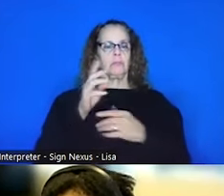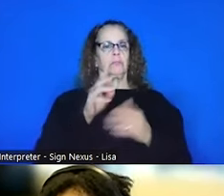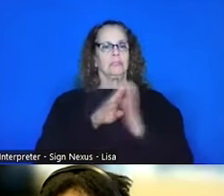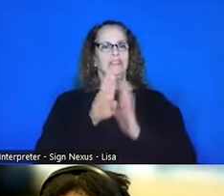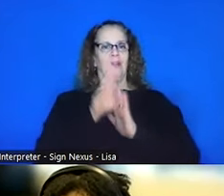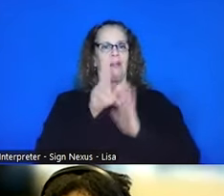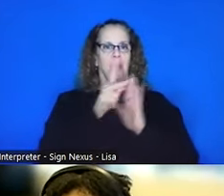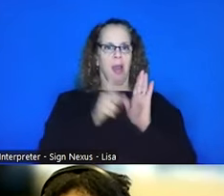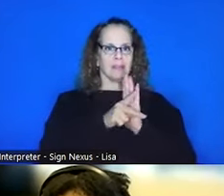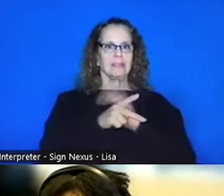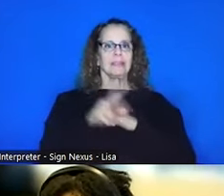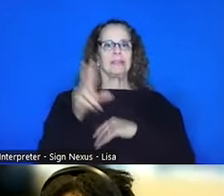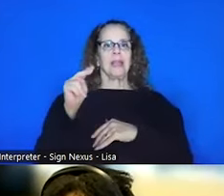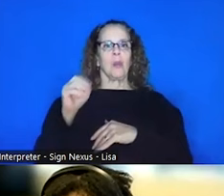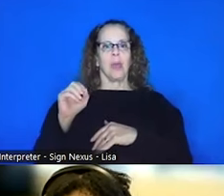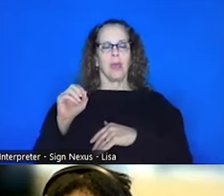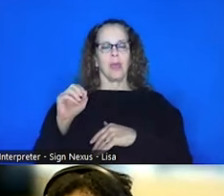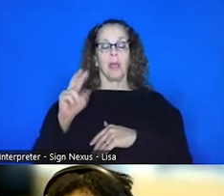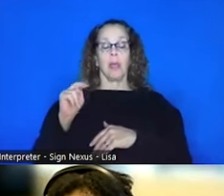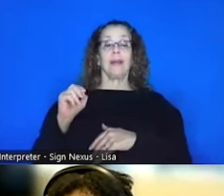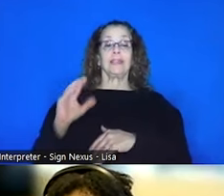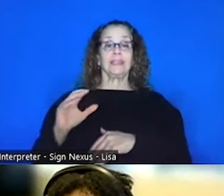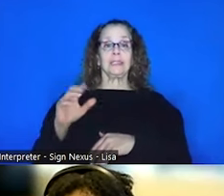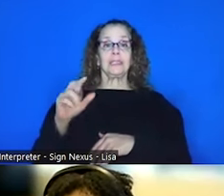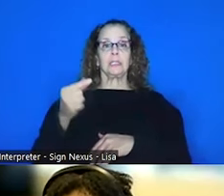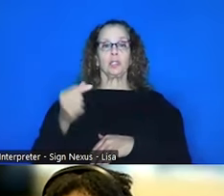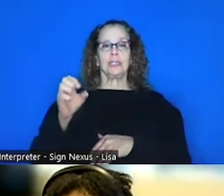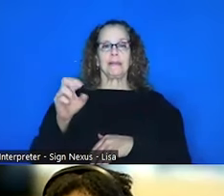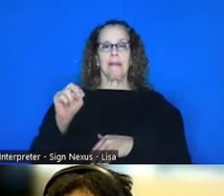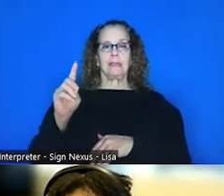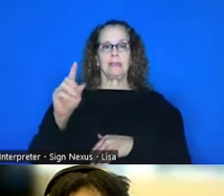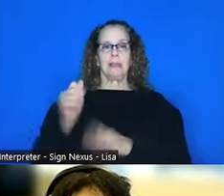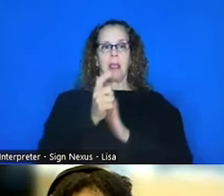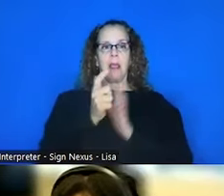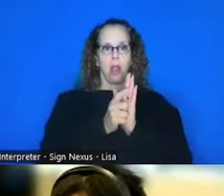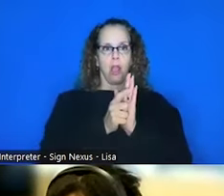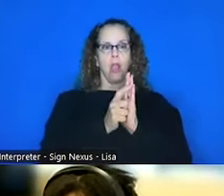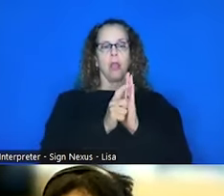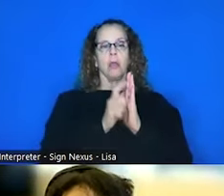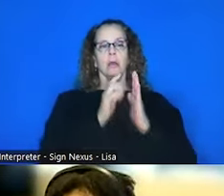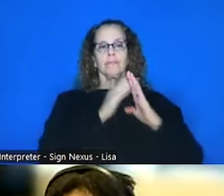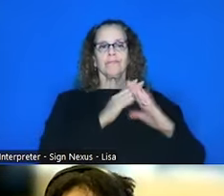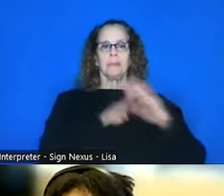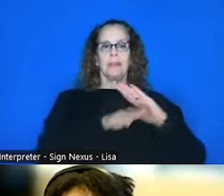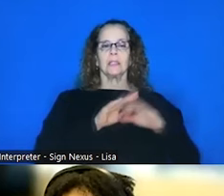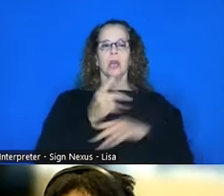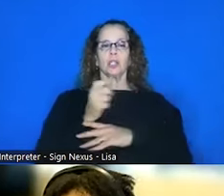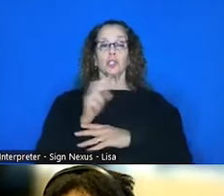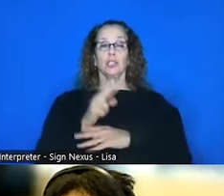discrimination based on gender identity and educated many about the experiences of trans folks and other communities historically pushed to the